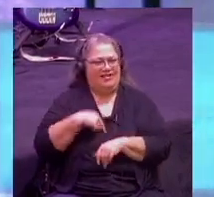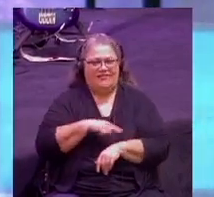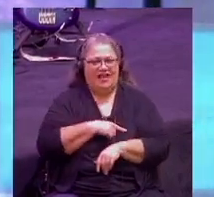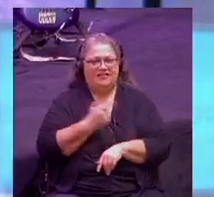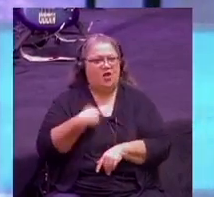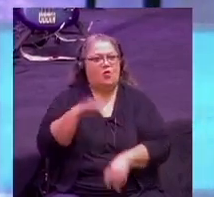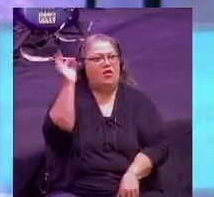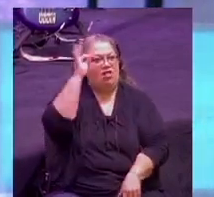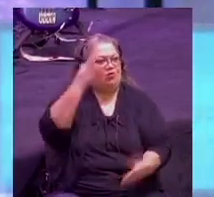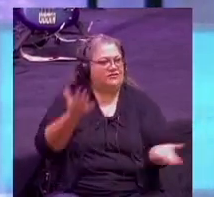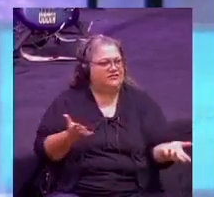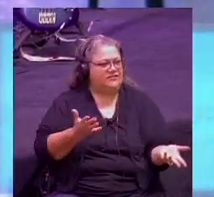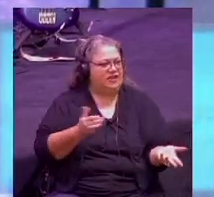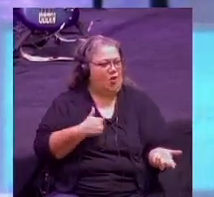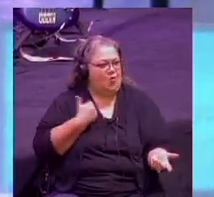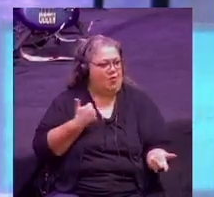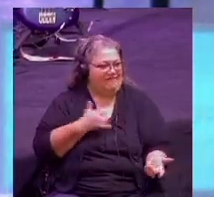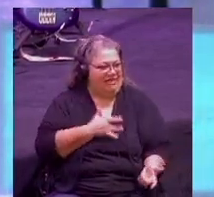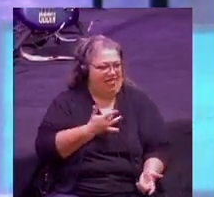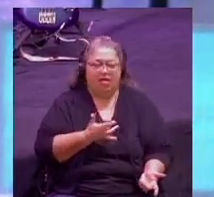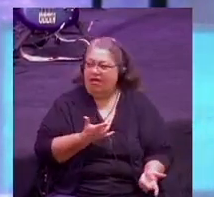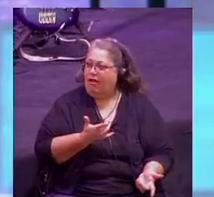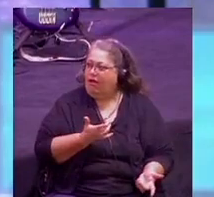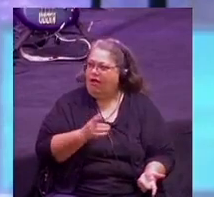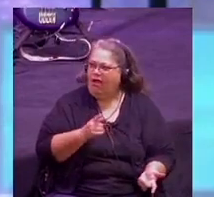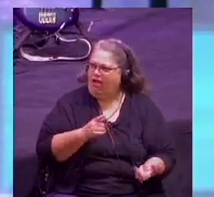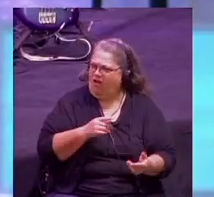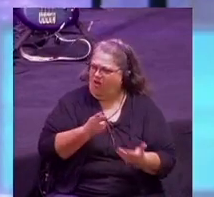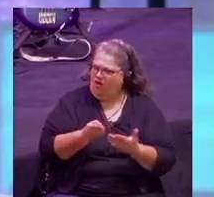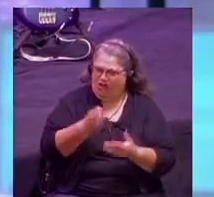even notice. Is he gone? When did he